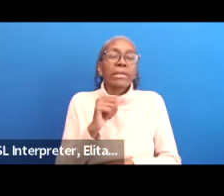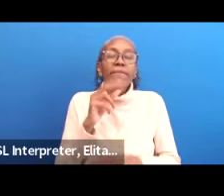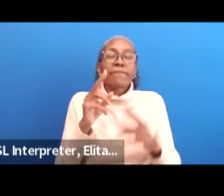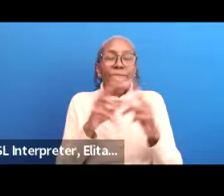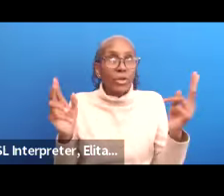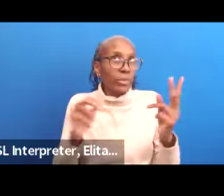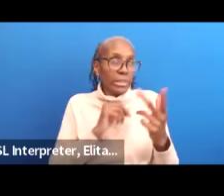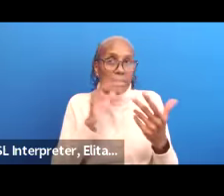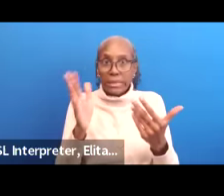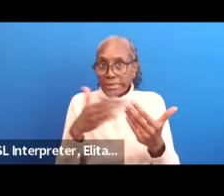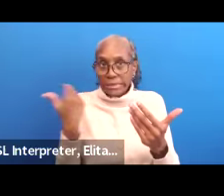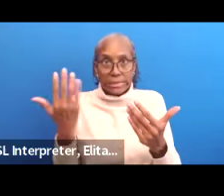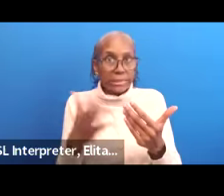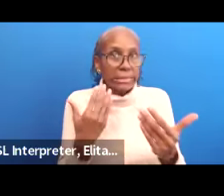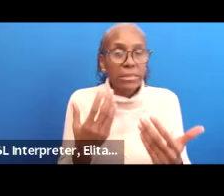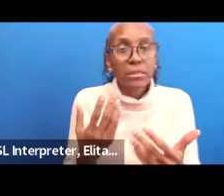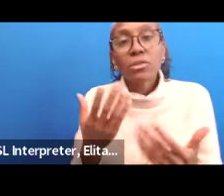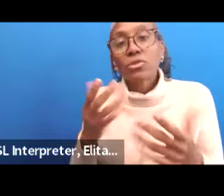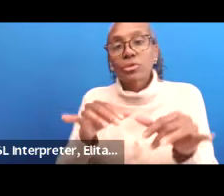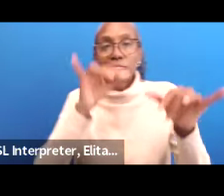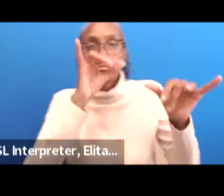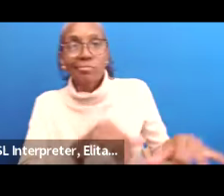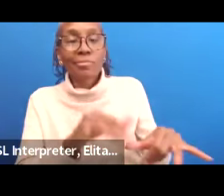extremely inconvenient to be at bed rest,